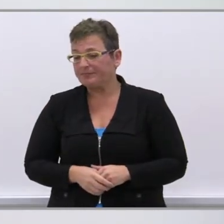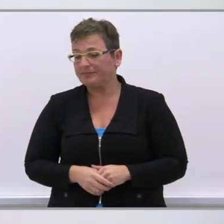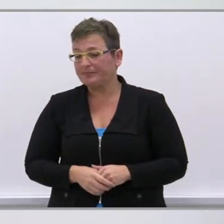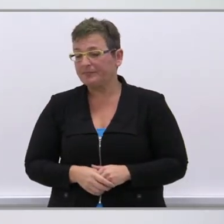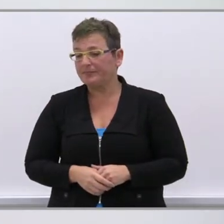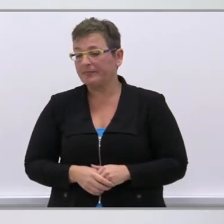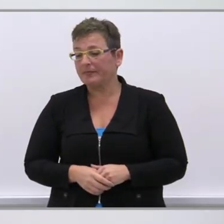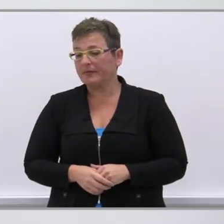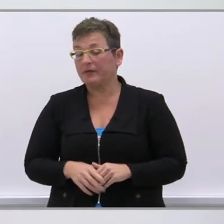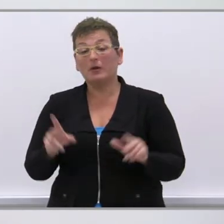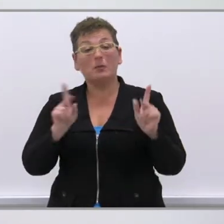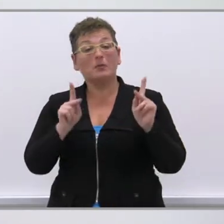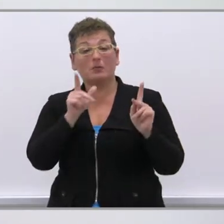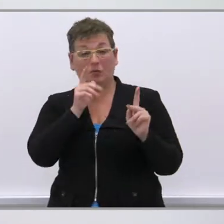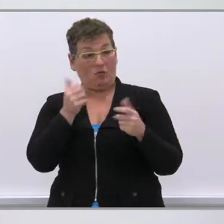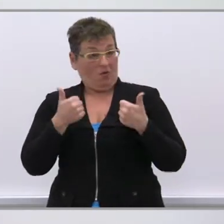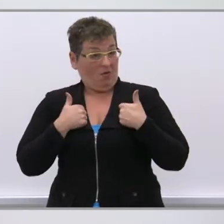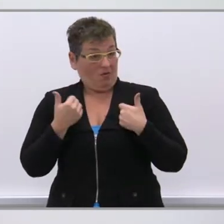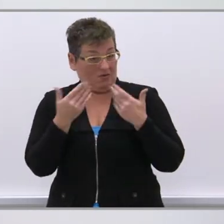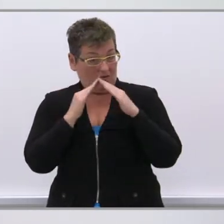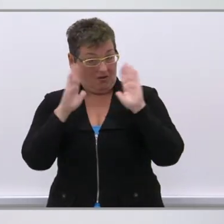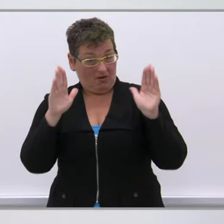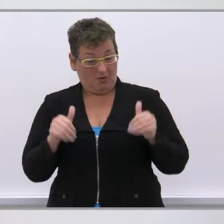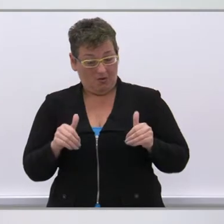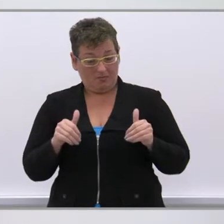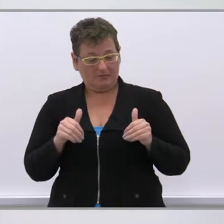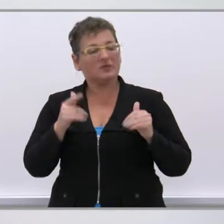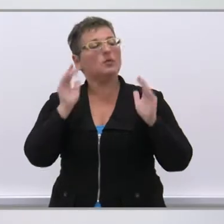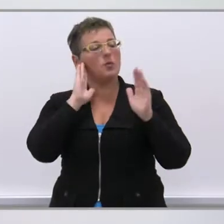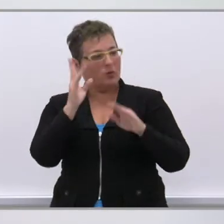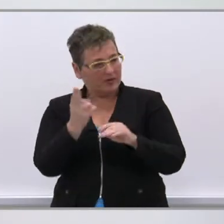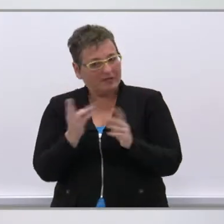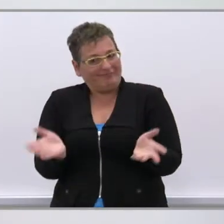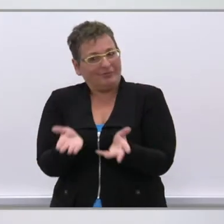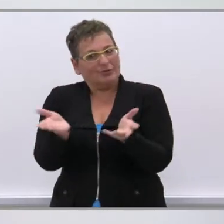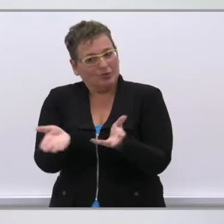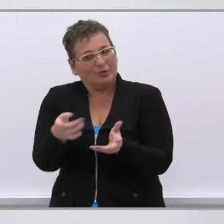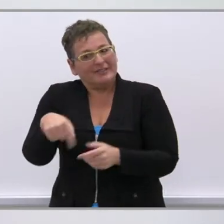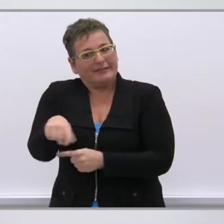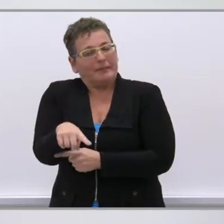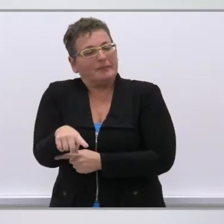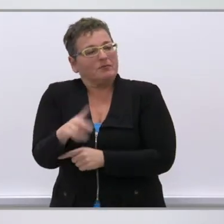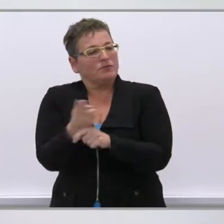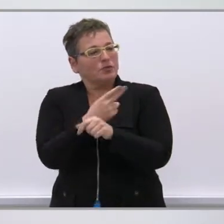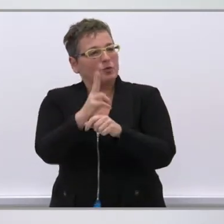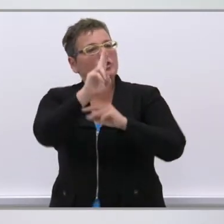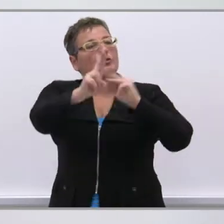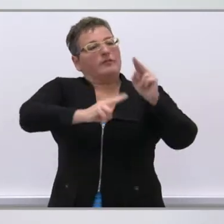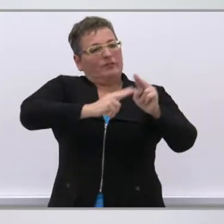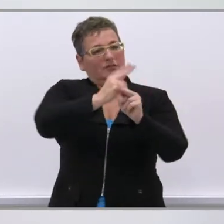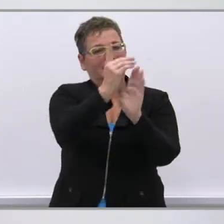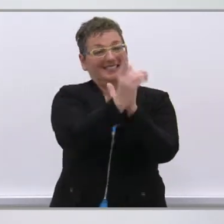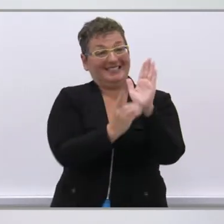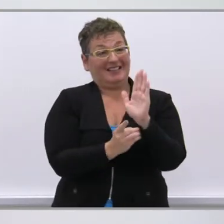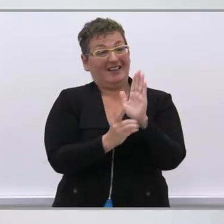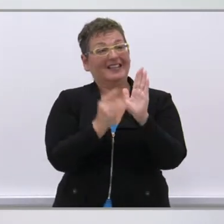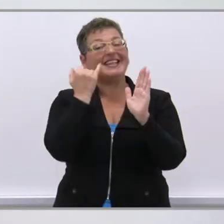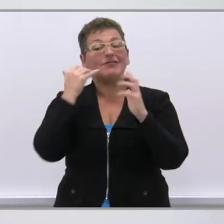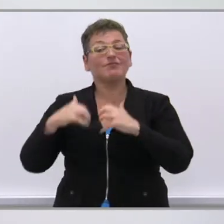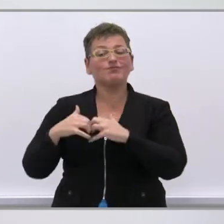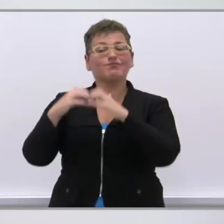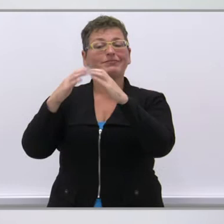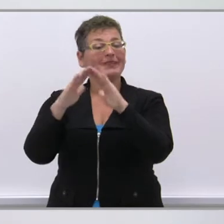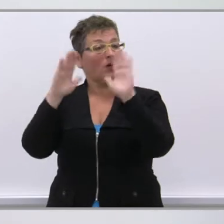Homeowners will be encouraged to use universal design and visitability when they're renovating their homes.